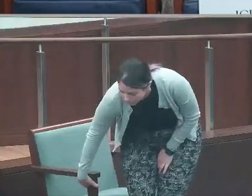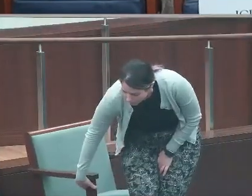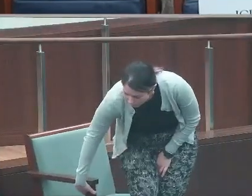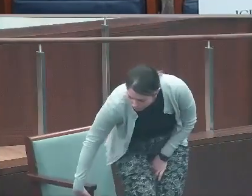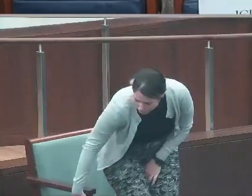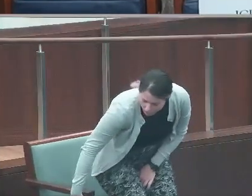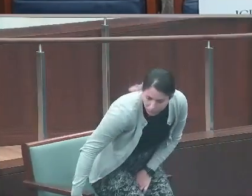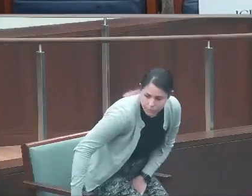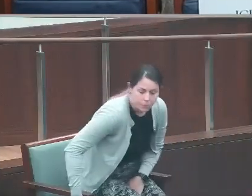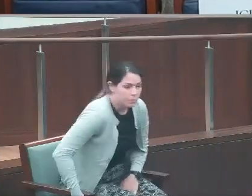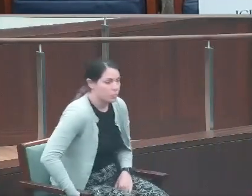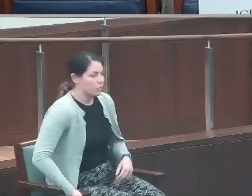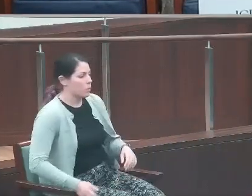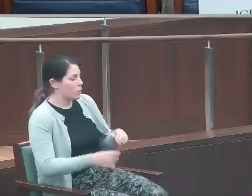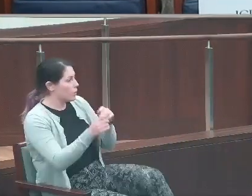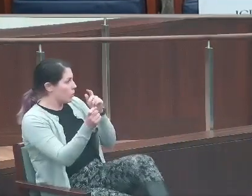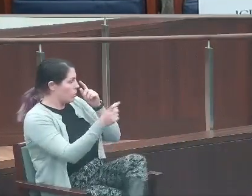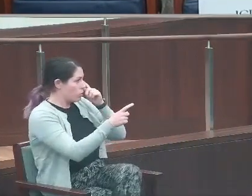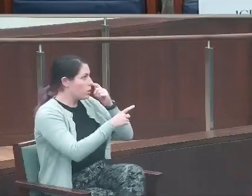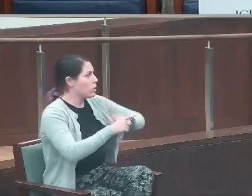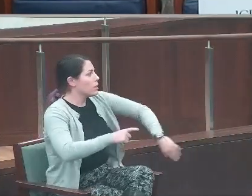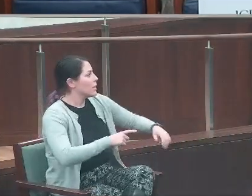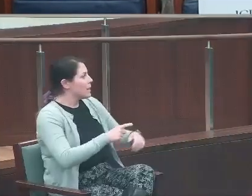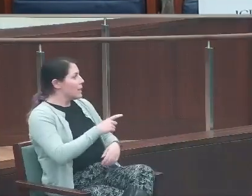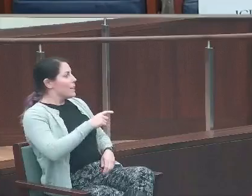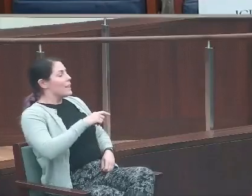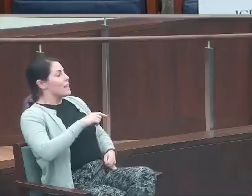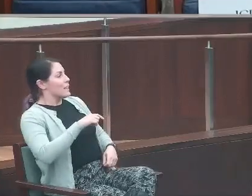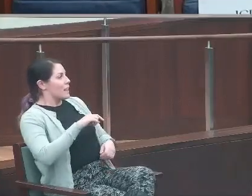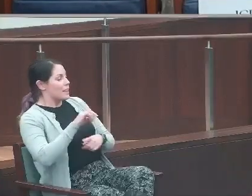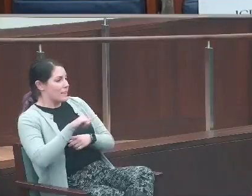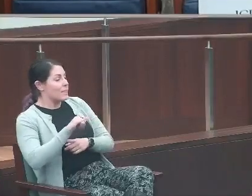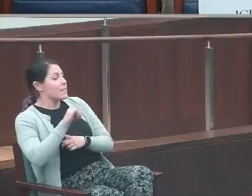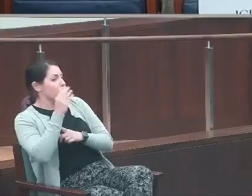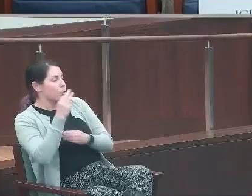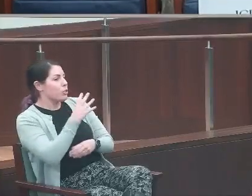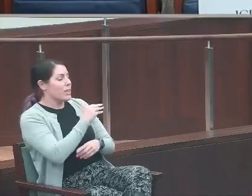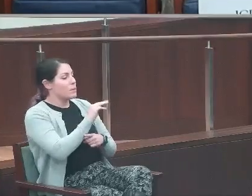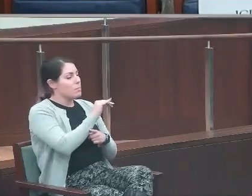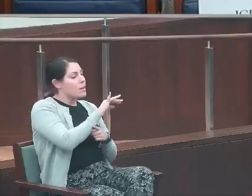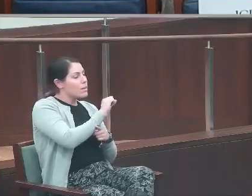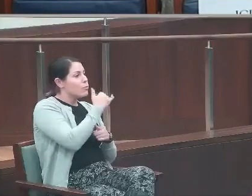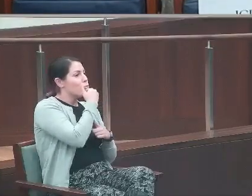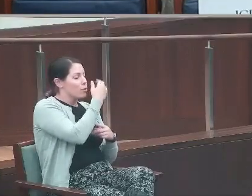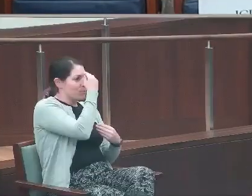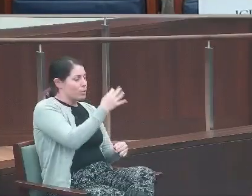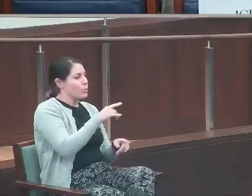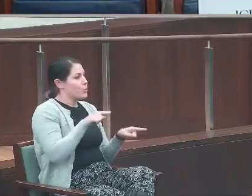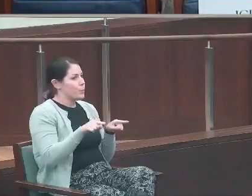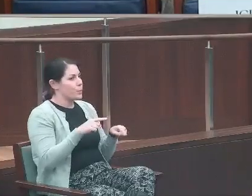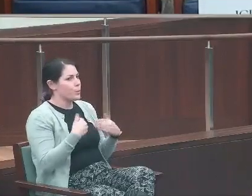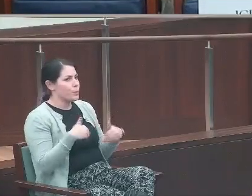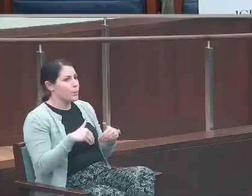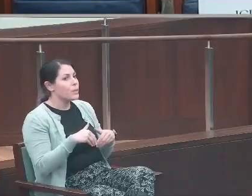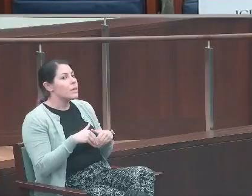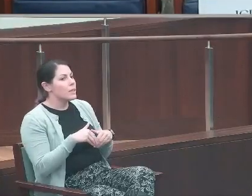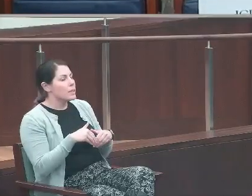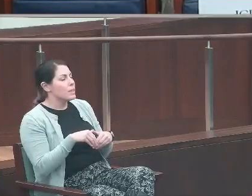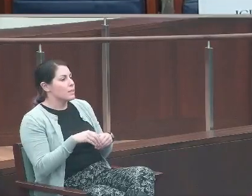Disinformation and misinformation, which fuels so much of this, what I'll just call horror.